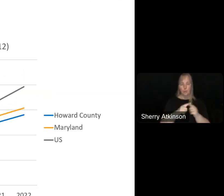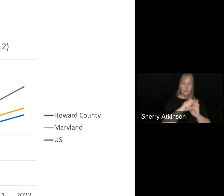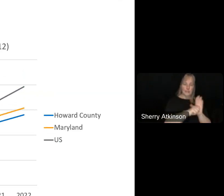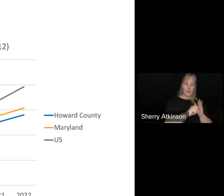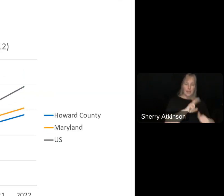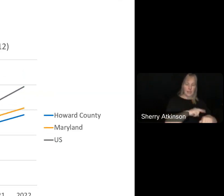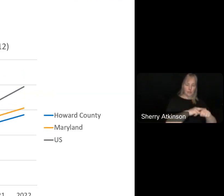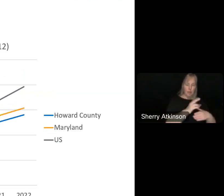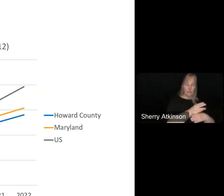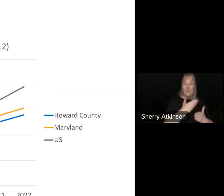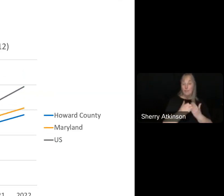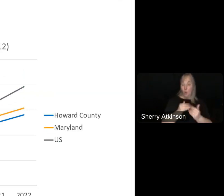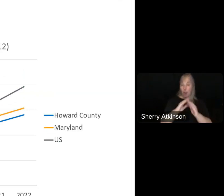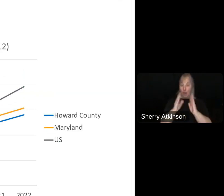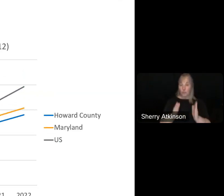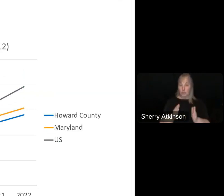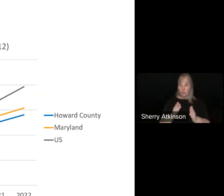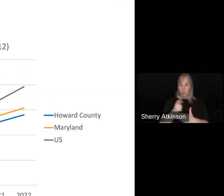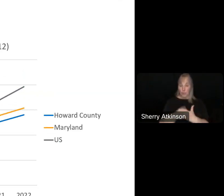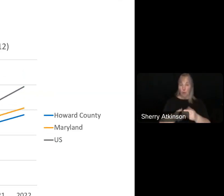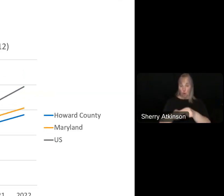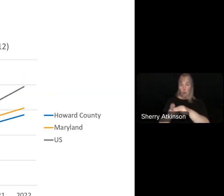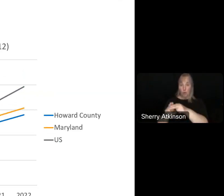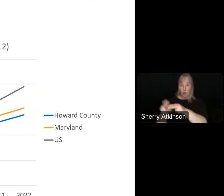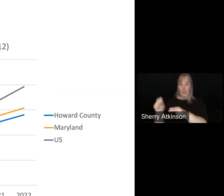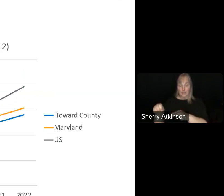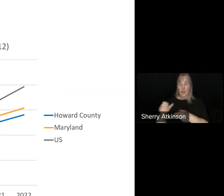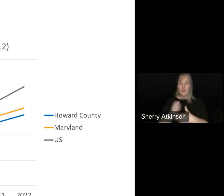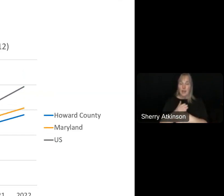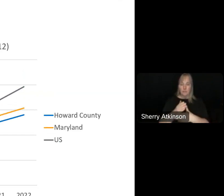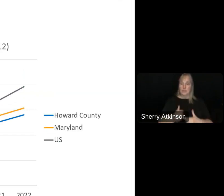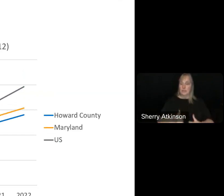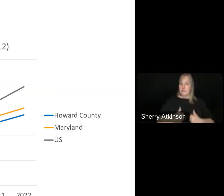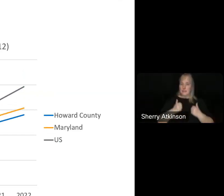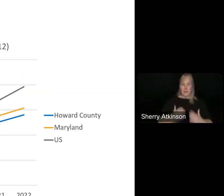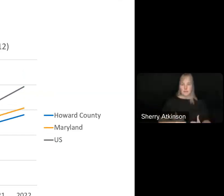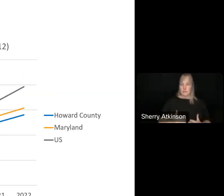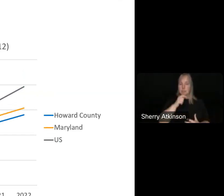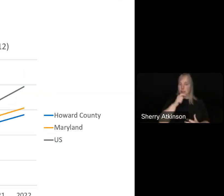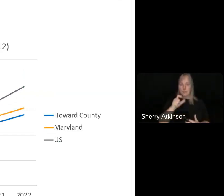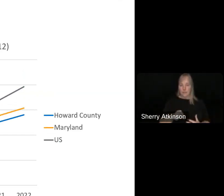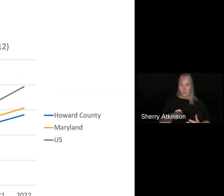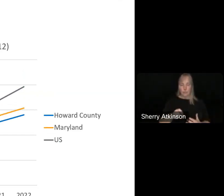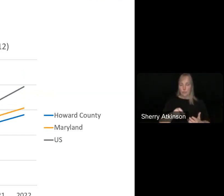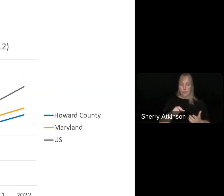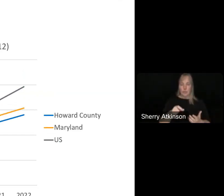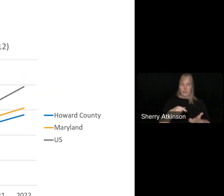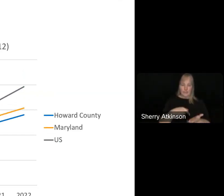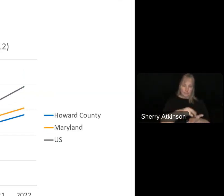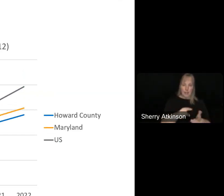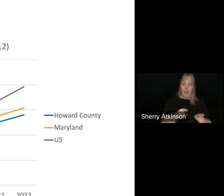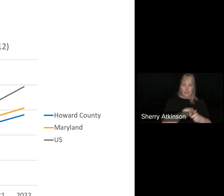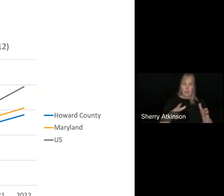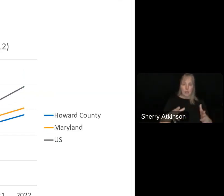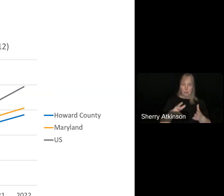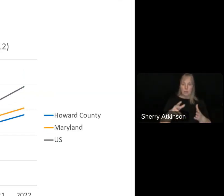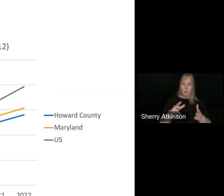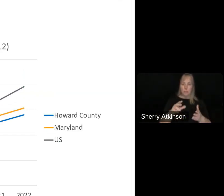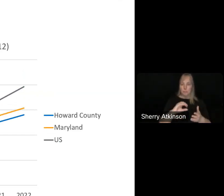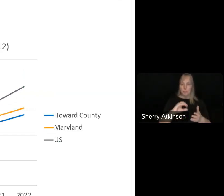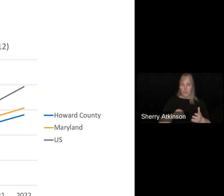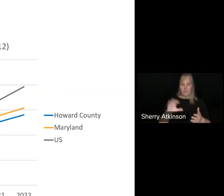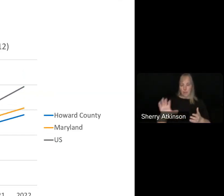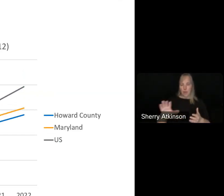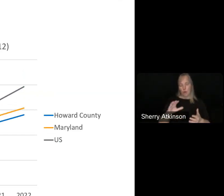are going up, the average resident doesn't spend as much a portion of their income on